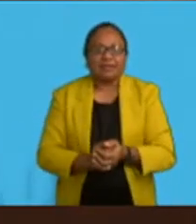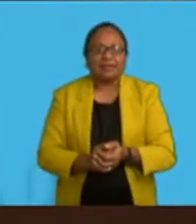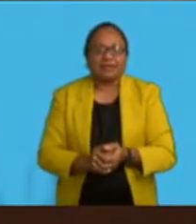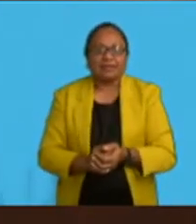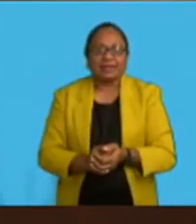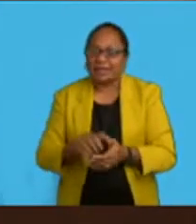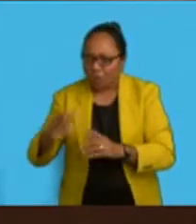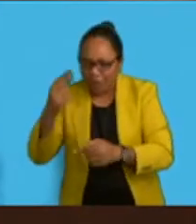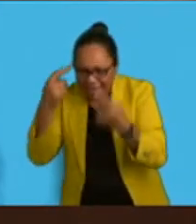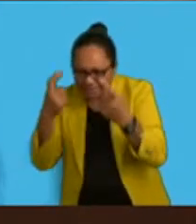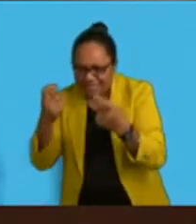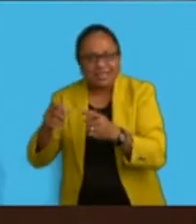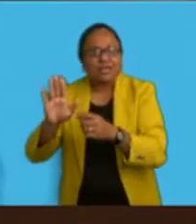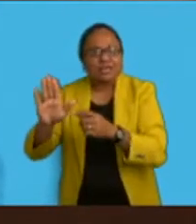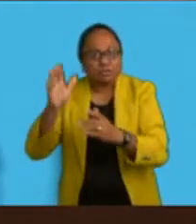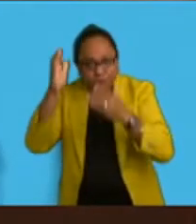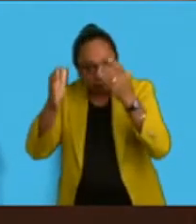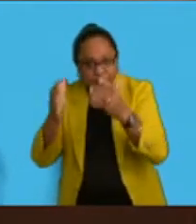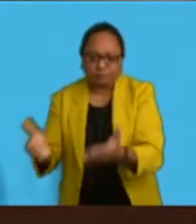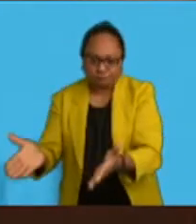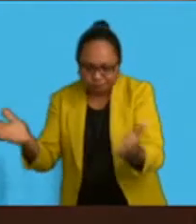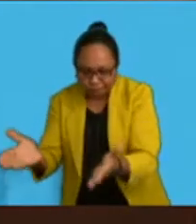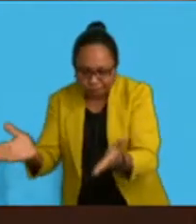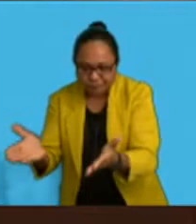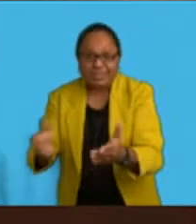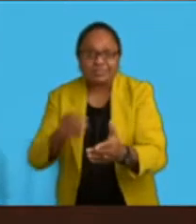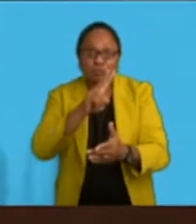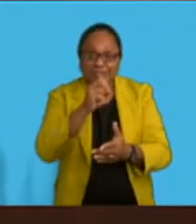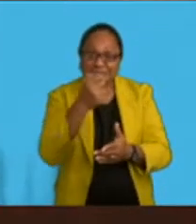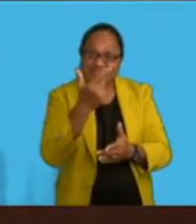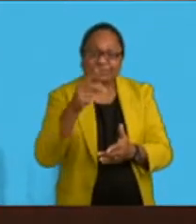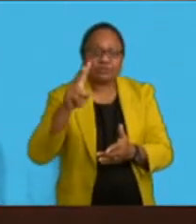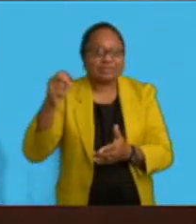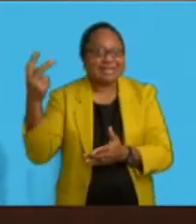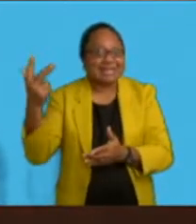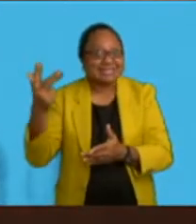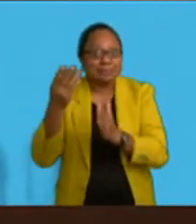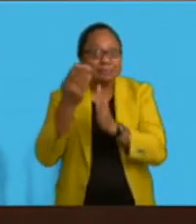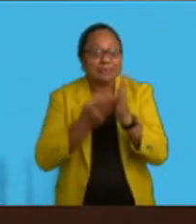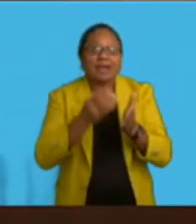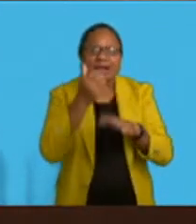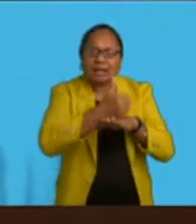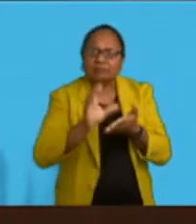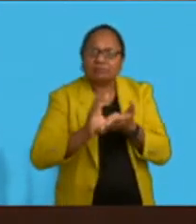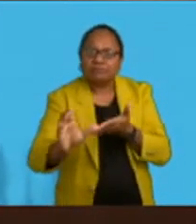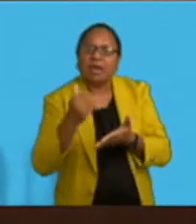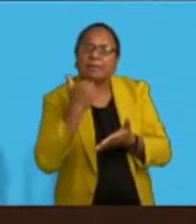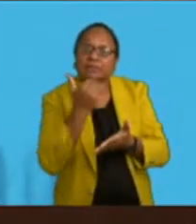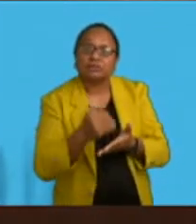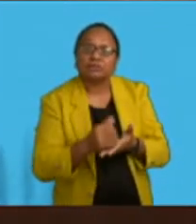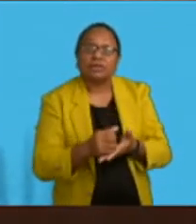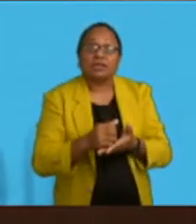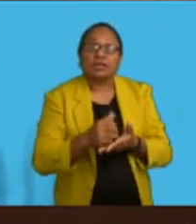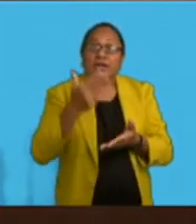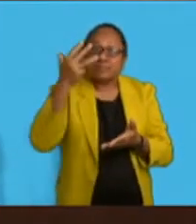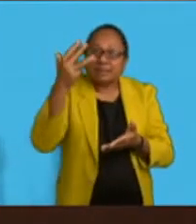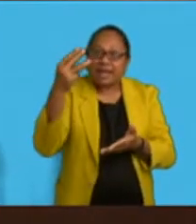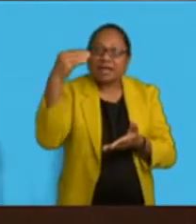their idealism. Madam Speaker, for the 2017-2018 budget, government has allocated a total of around